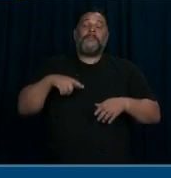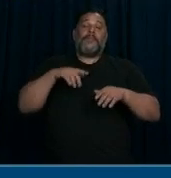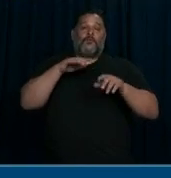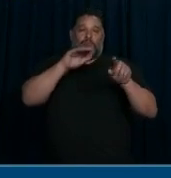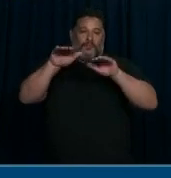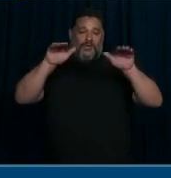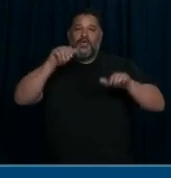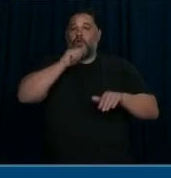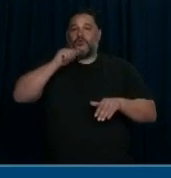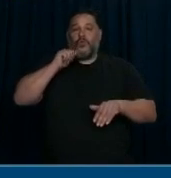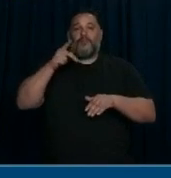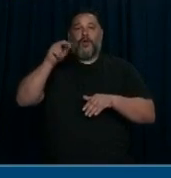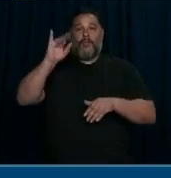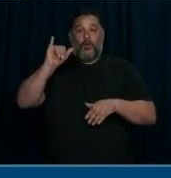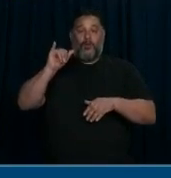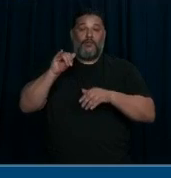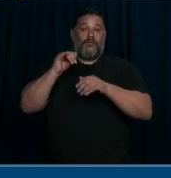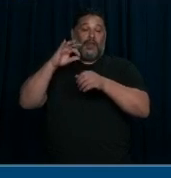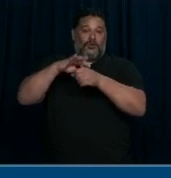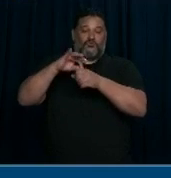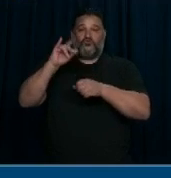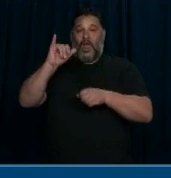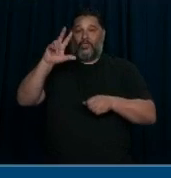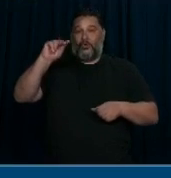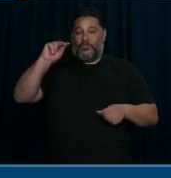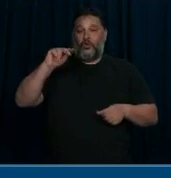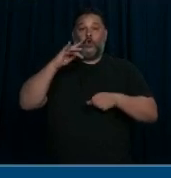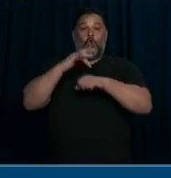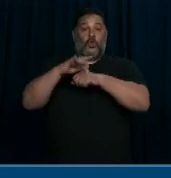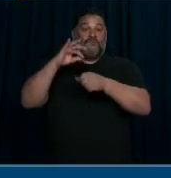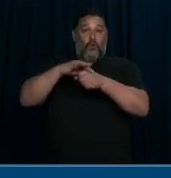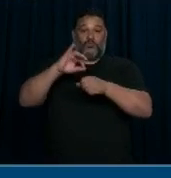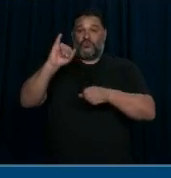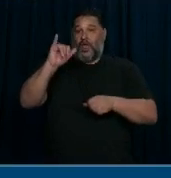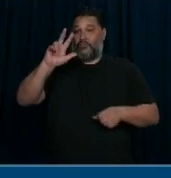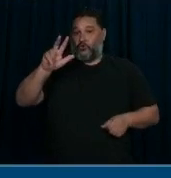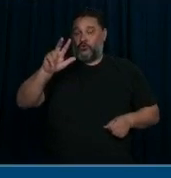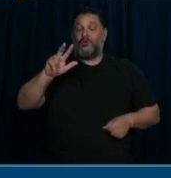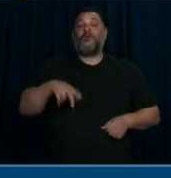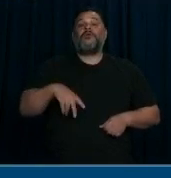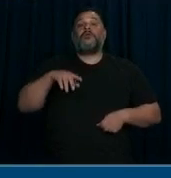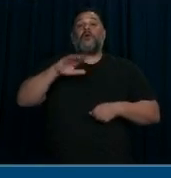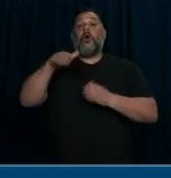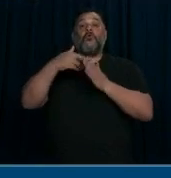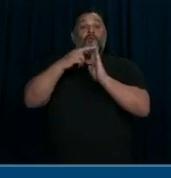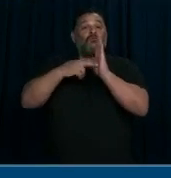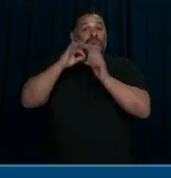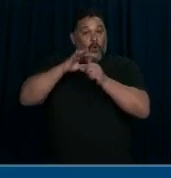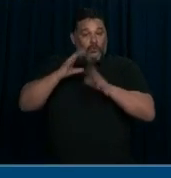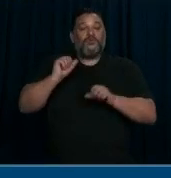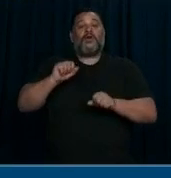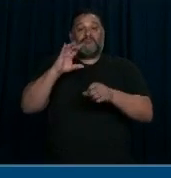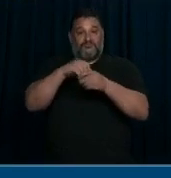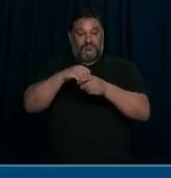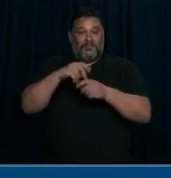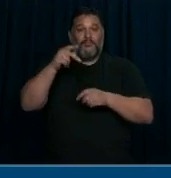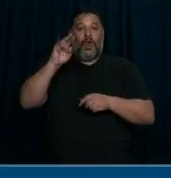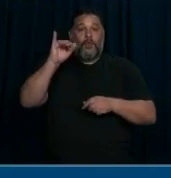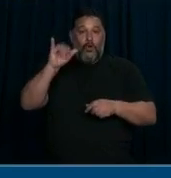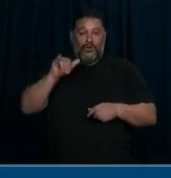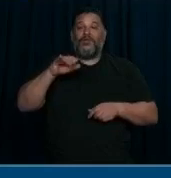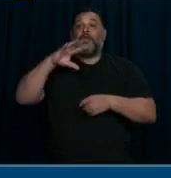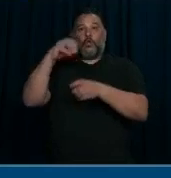Arizona primary election is on July 30th, and early voting starts July 3rd. All registered voters can participate in the primary, including